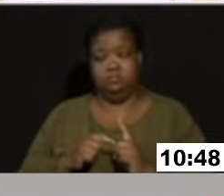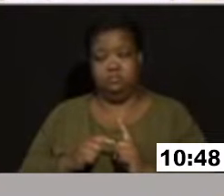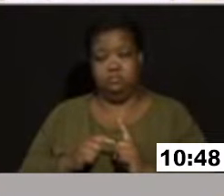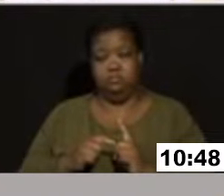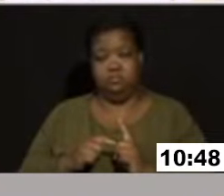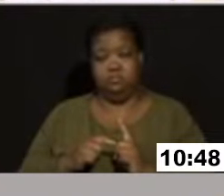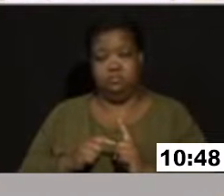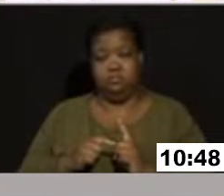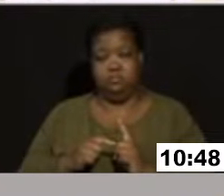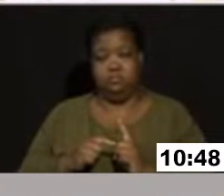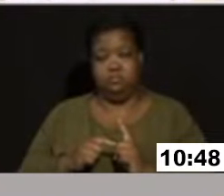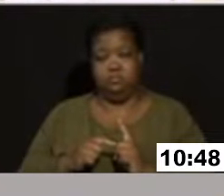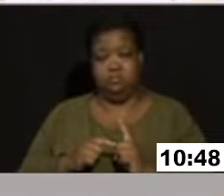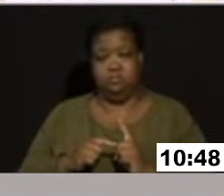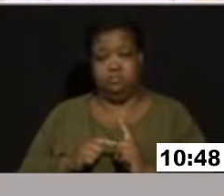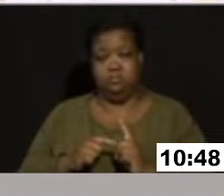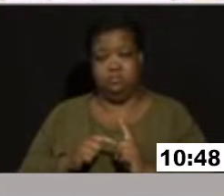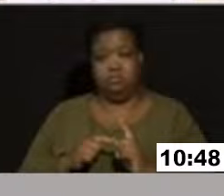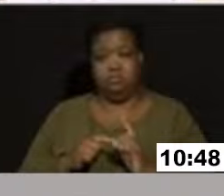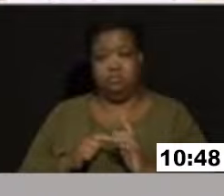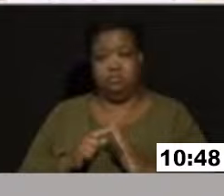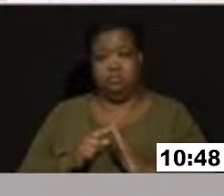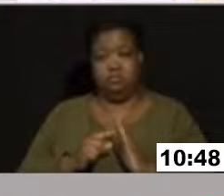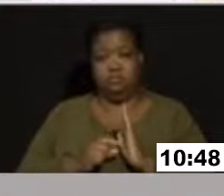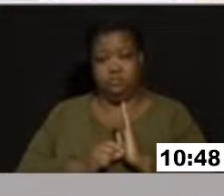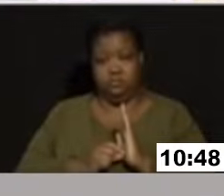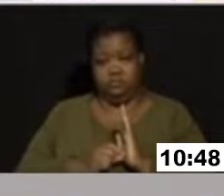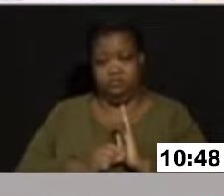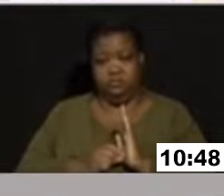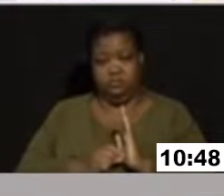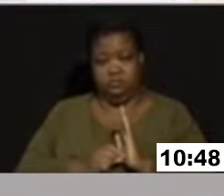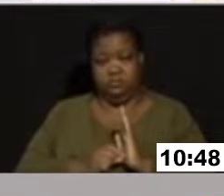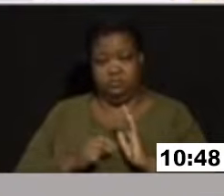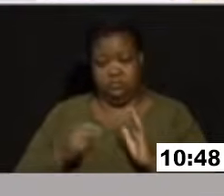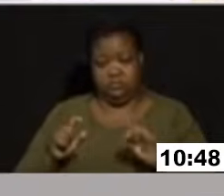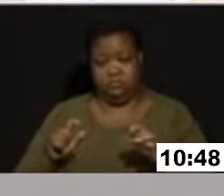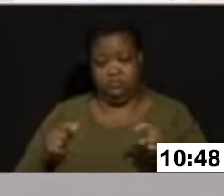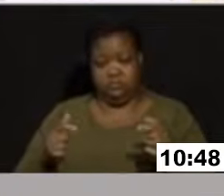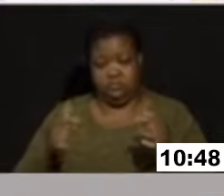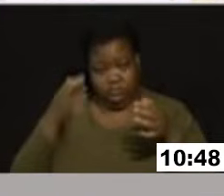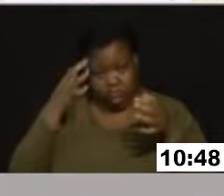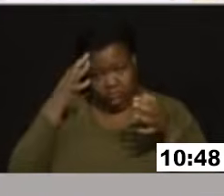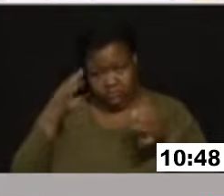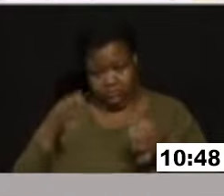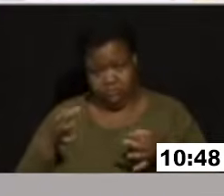be on a date to be determined by this commission.